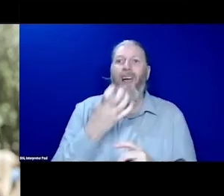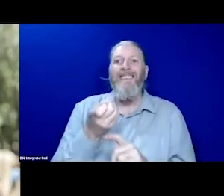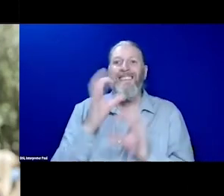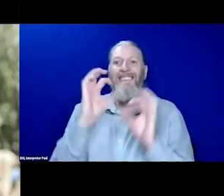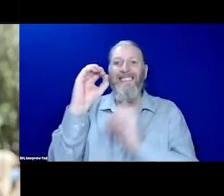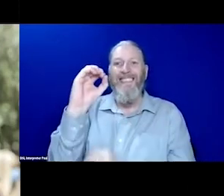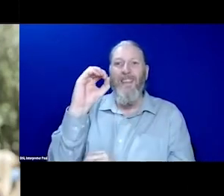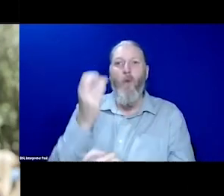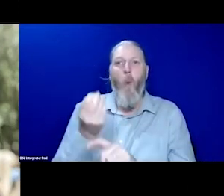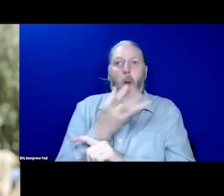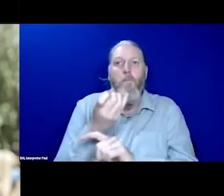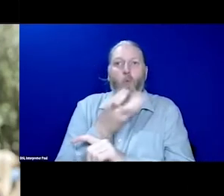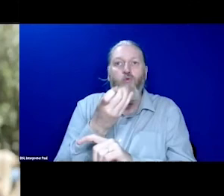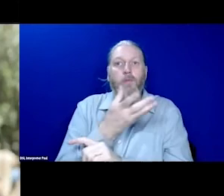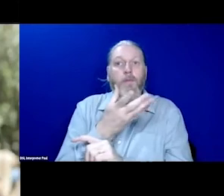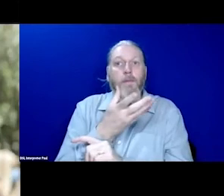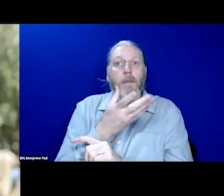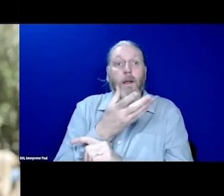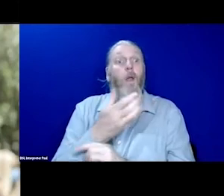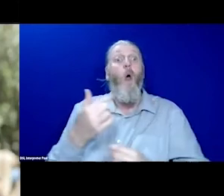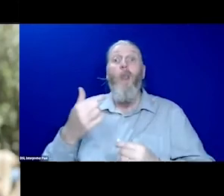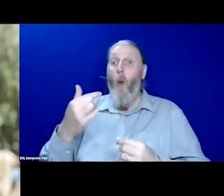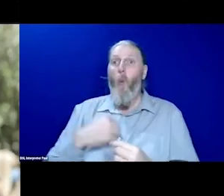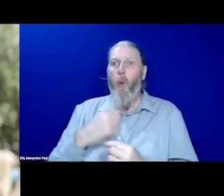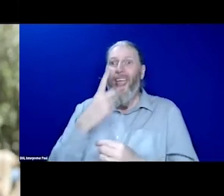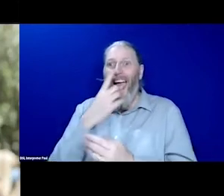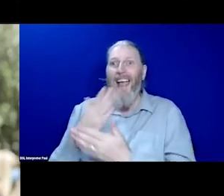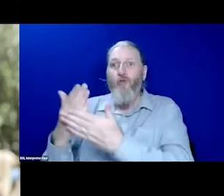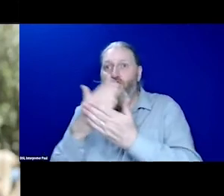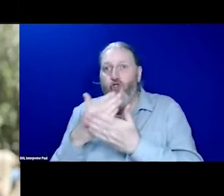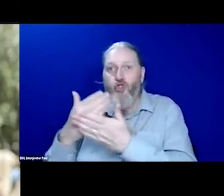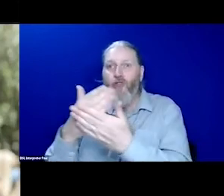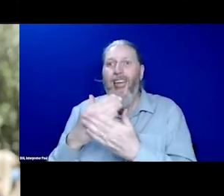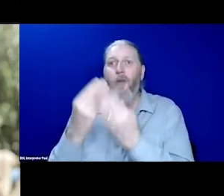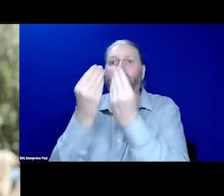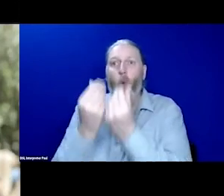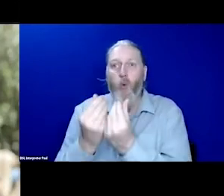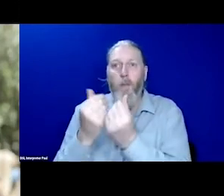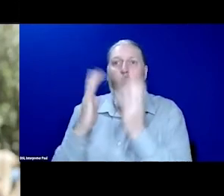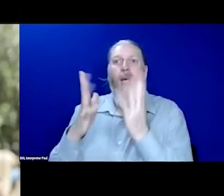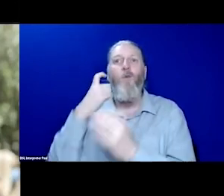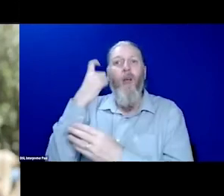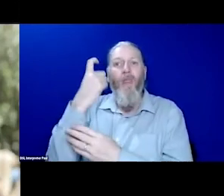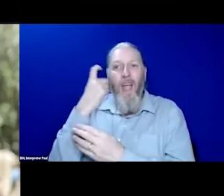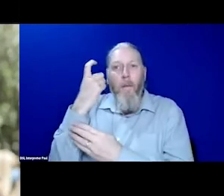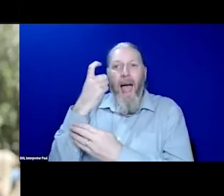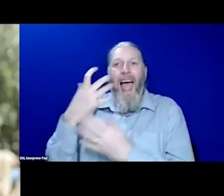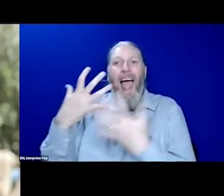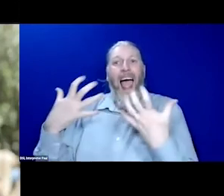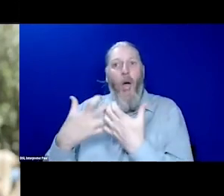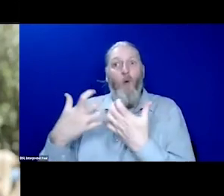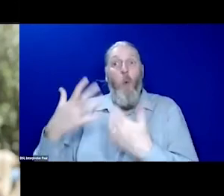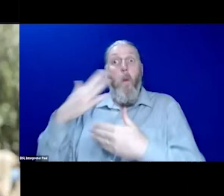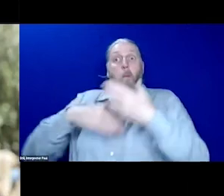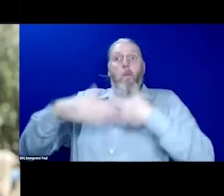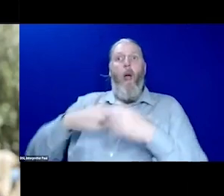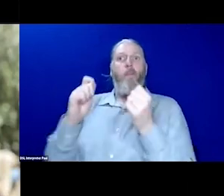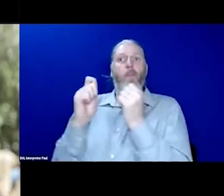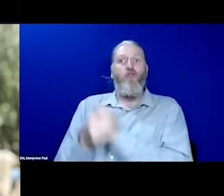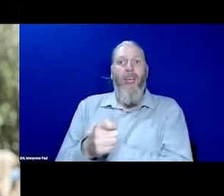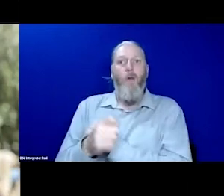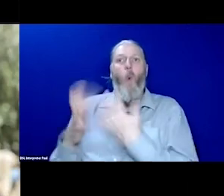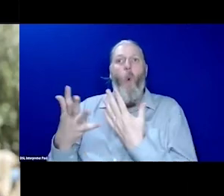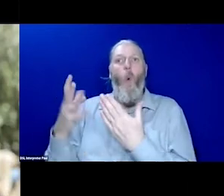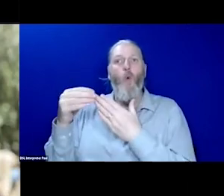share resources that talk about how to be the change and lead the change. And one example is the Centre for Sustainable